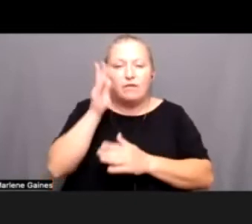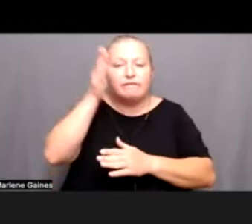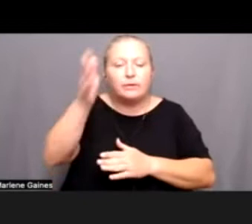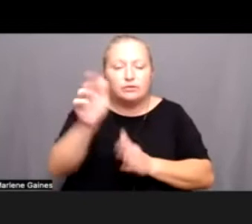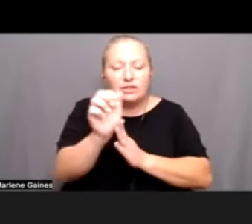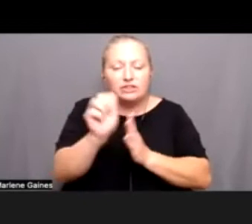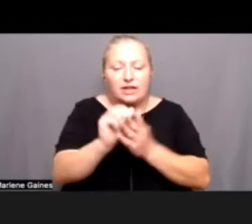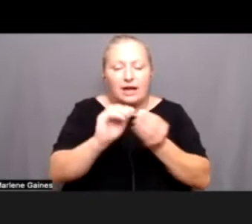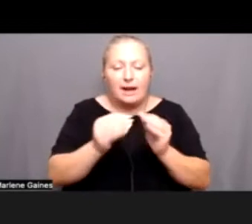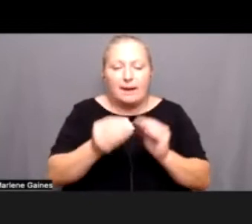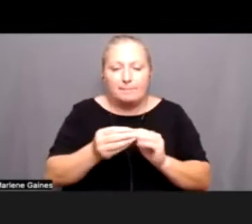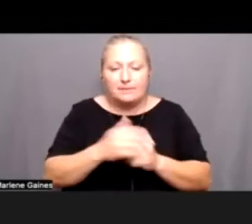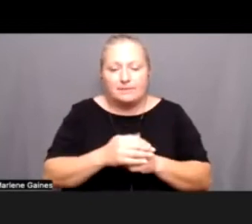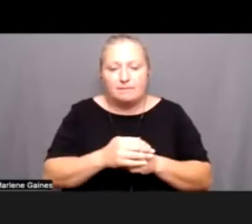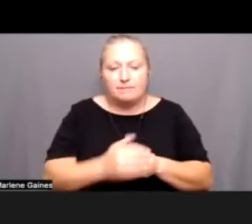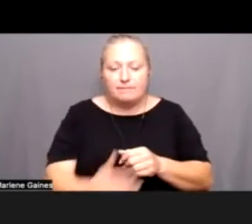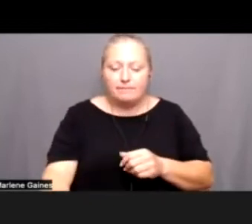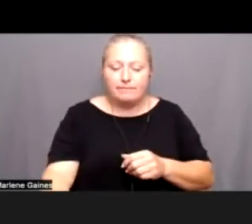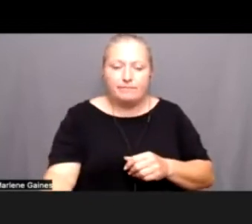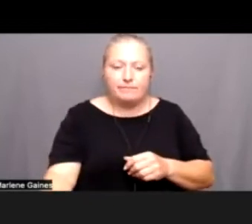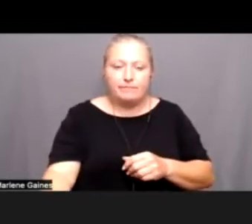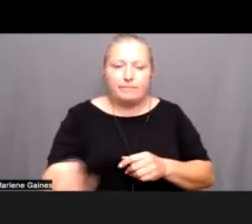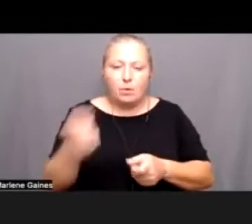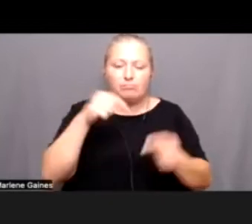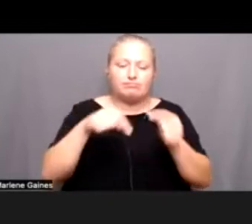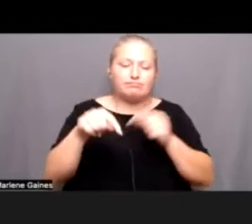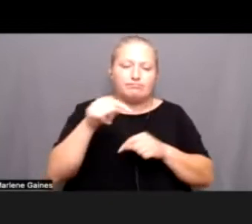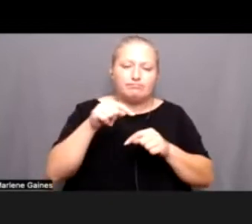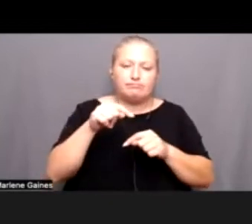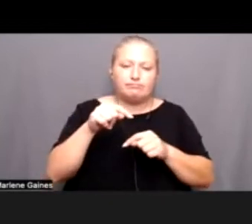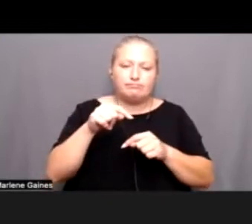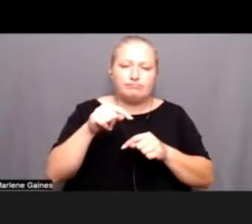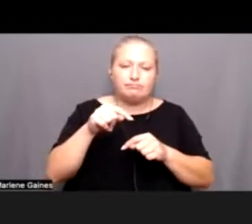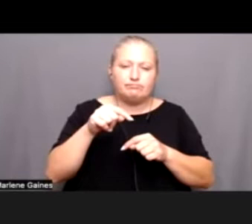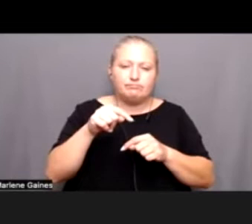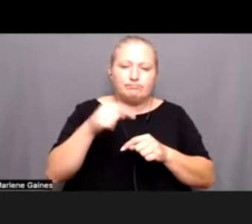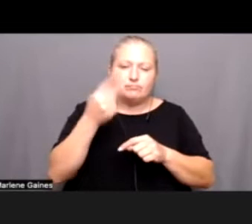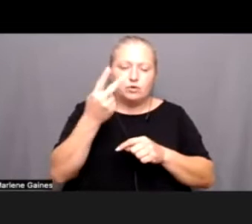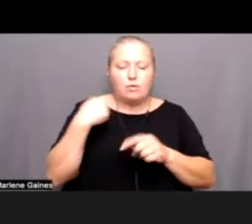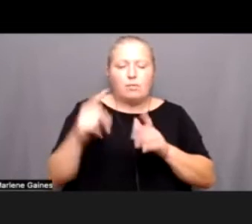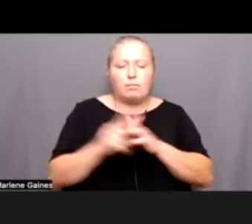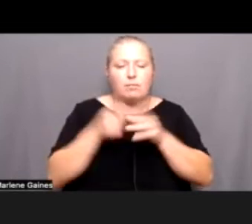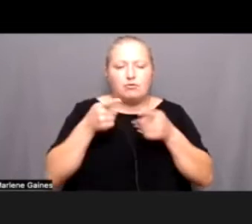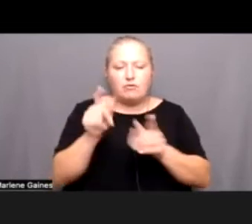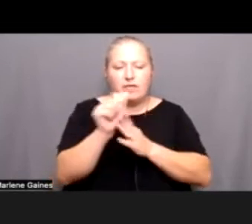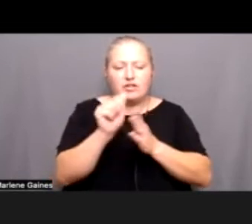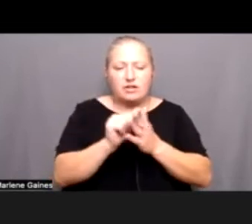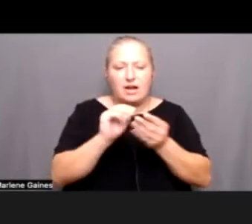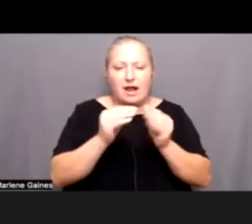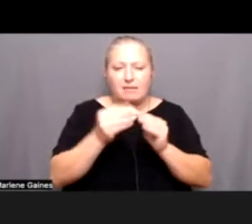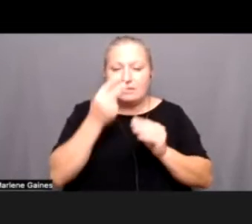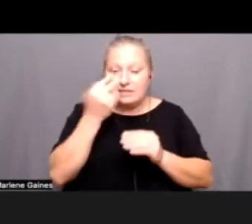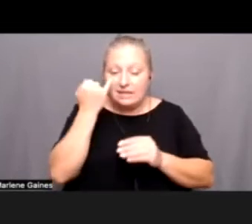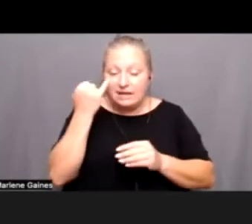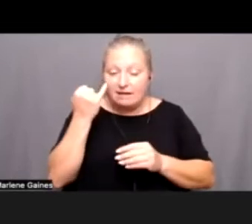items. Just wanted to circle back to the 2 that I brought up during the agenda items to see if there